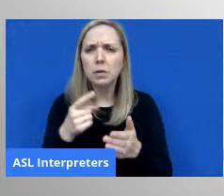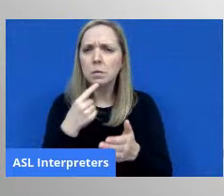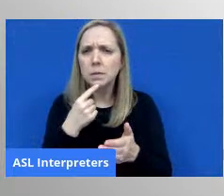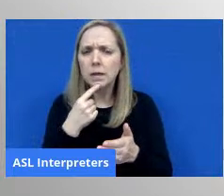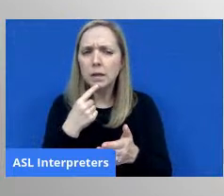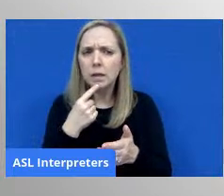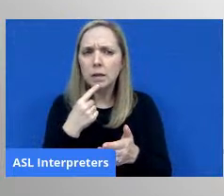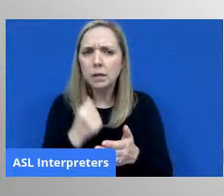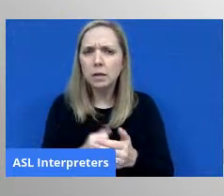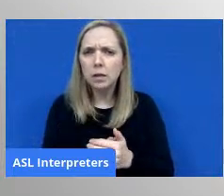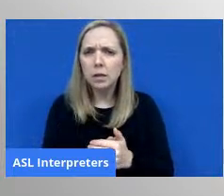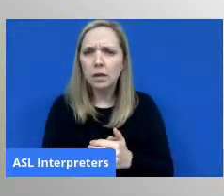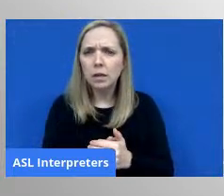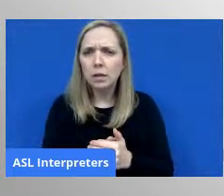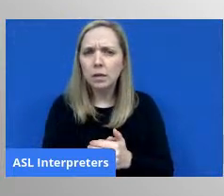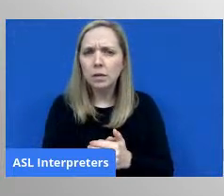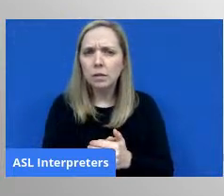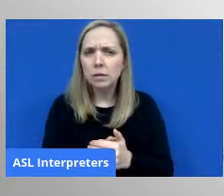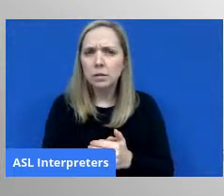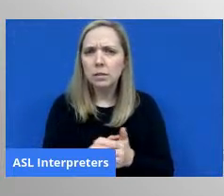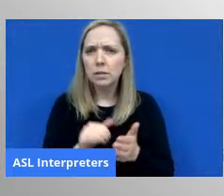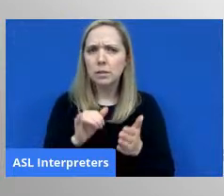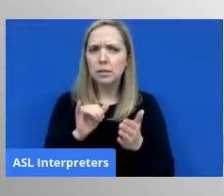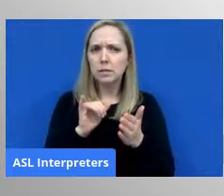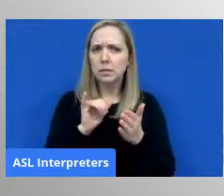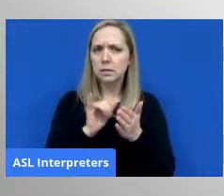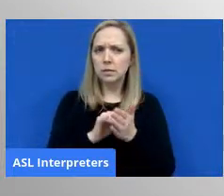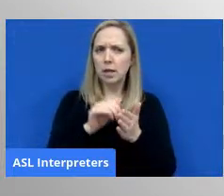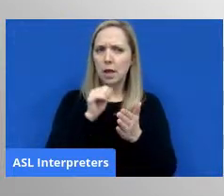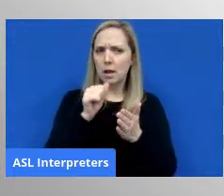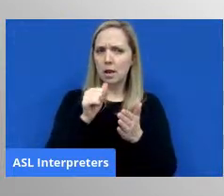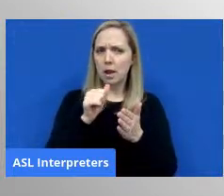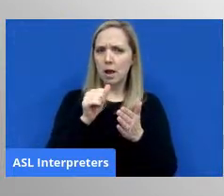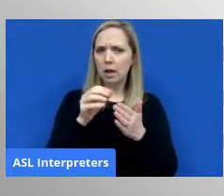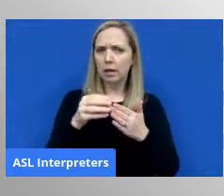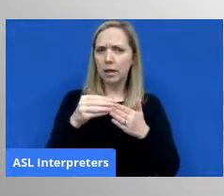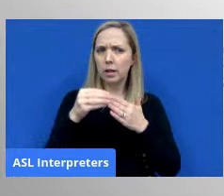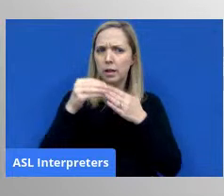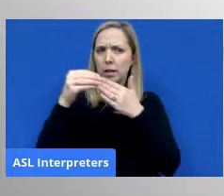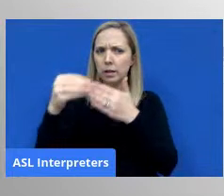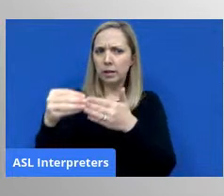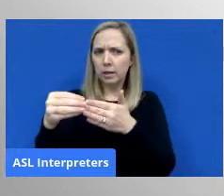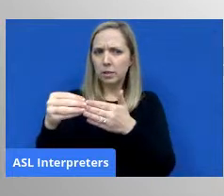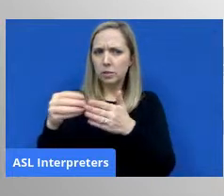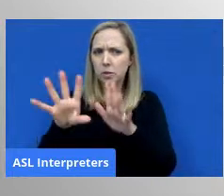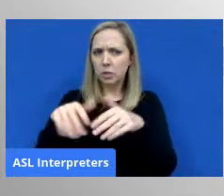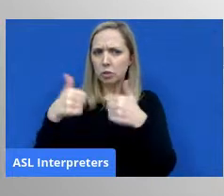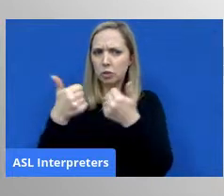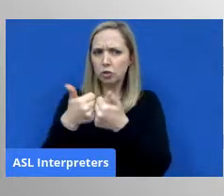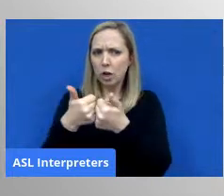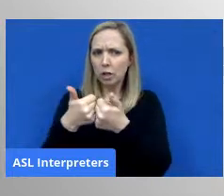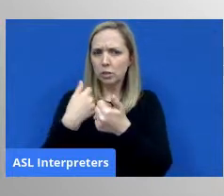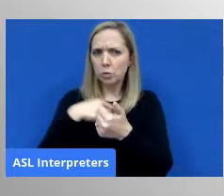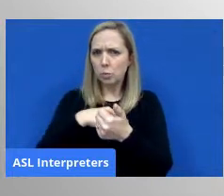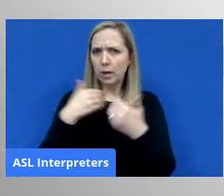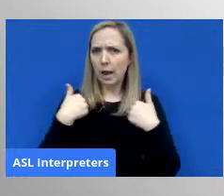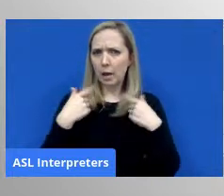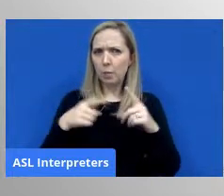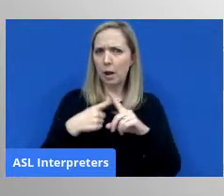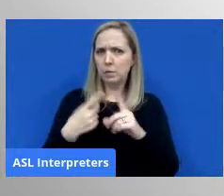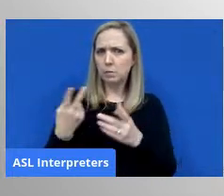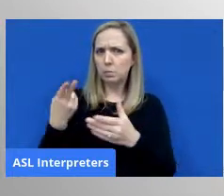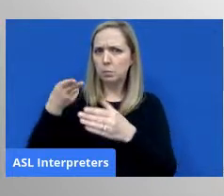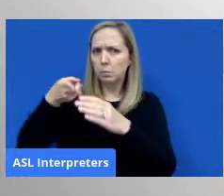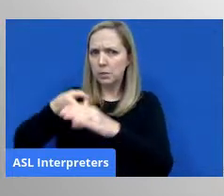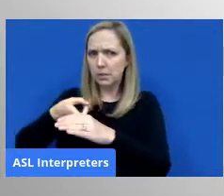going to say, does that not move us into the challenge that we had when I was participating in those meetings too, as a board member?